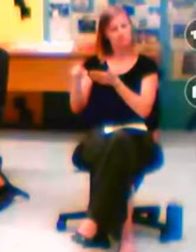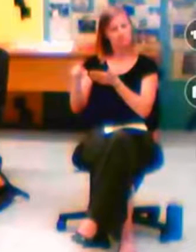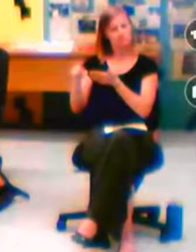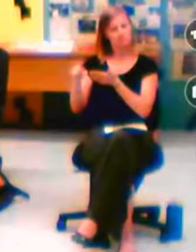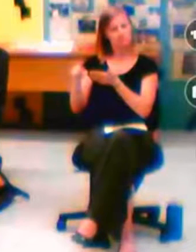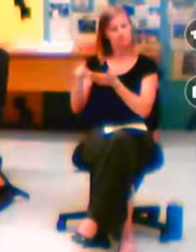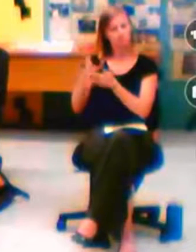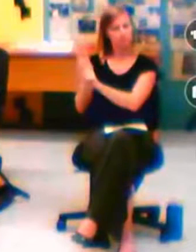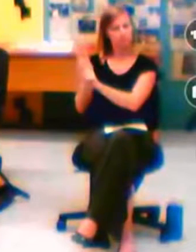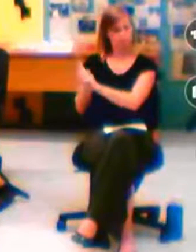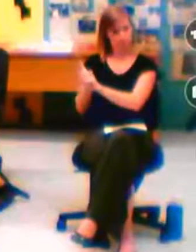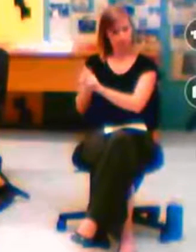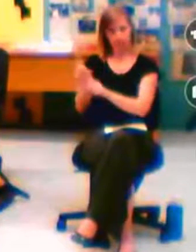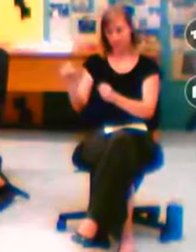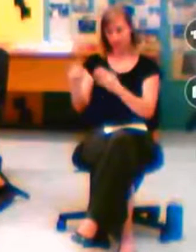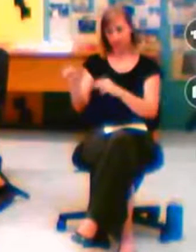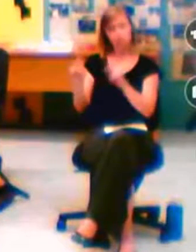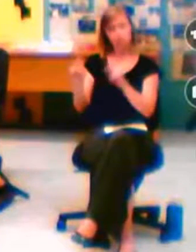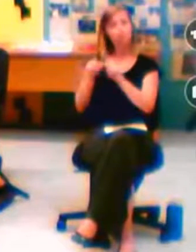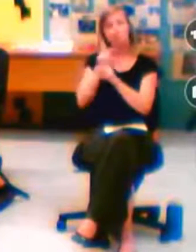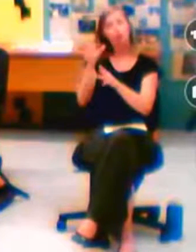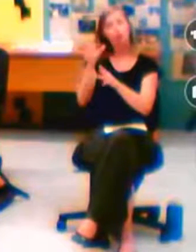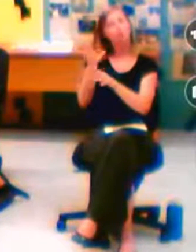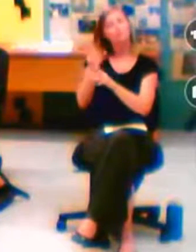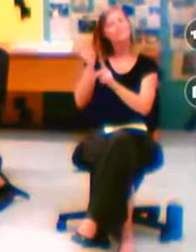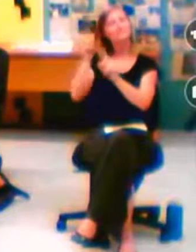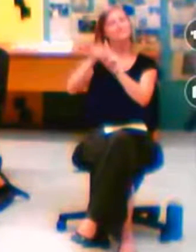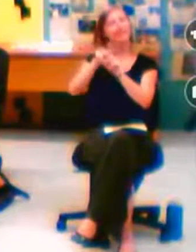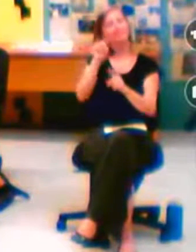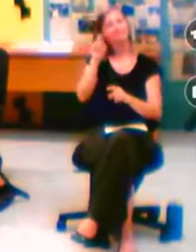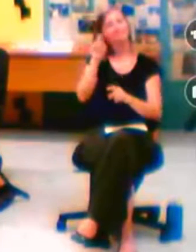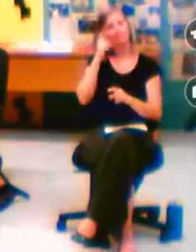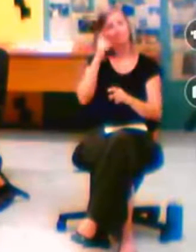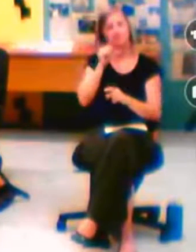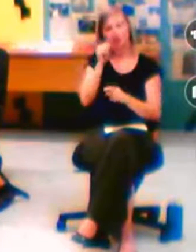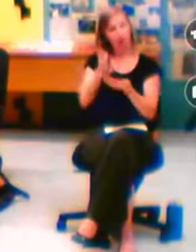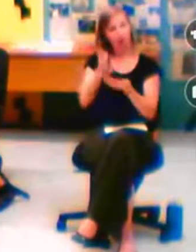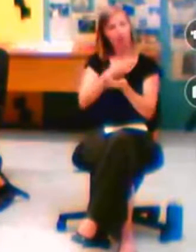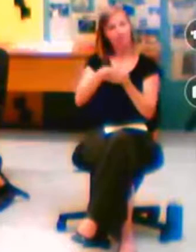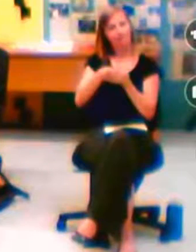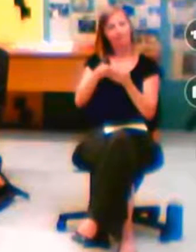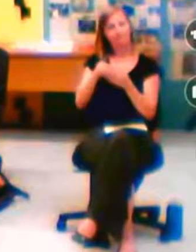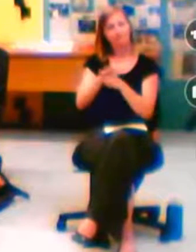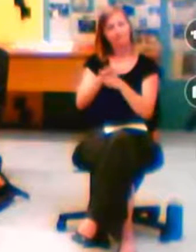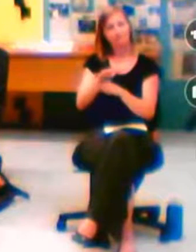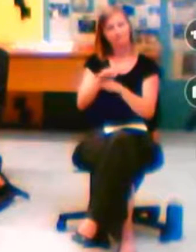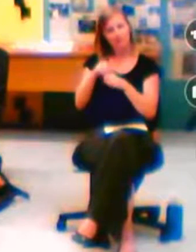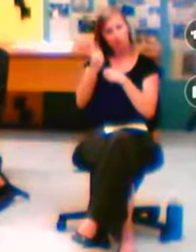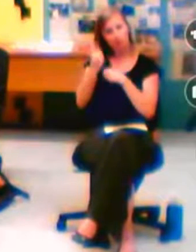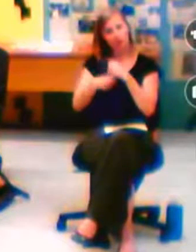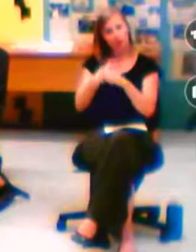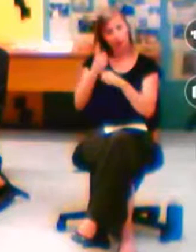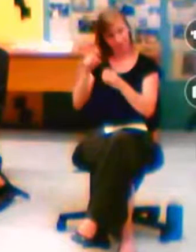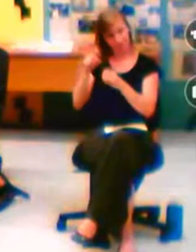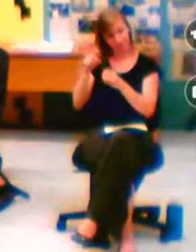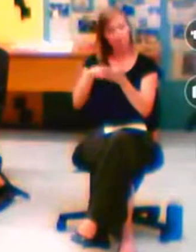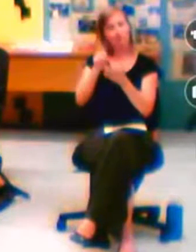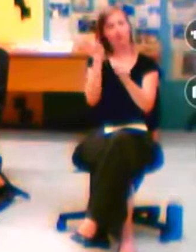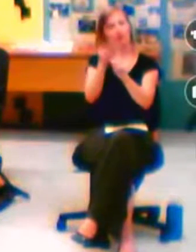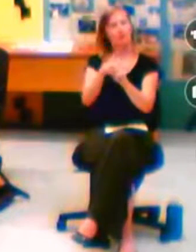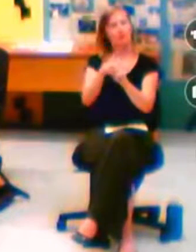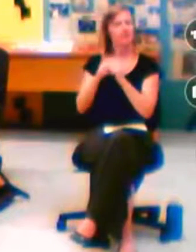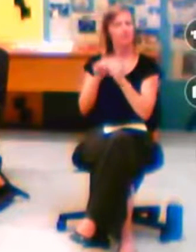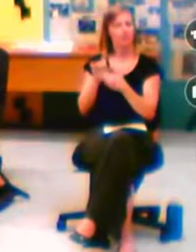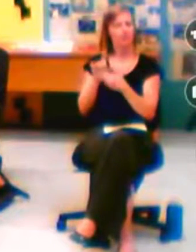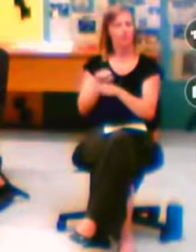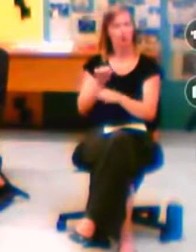or other, low-income programs, will the premiums and taxes be assessed? A lot of those